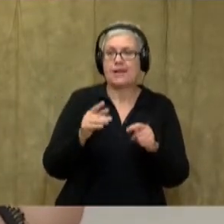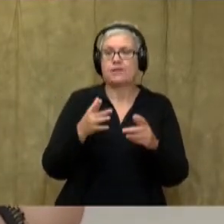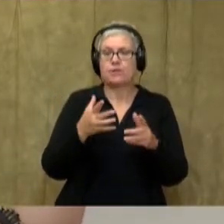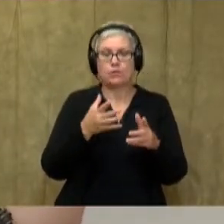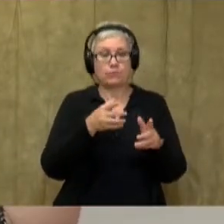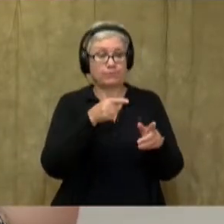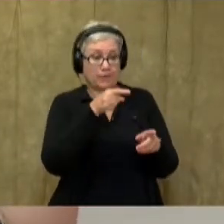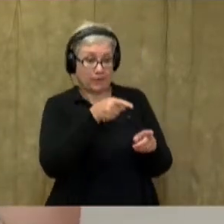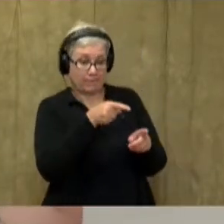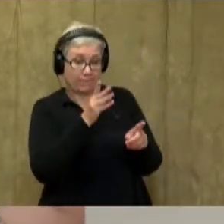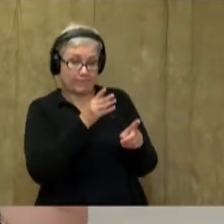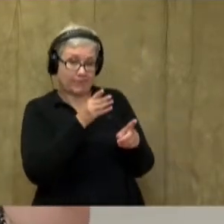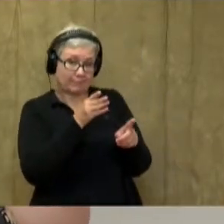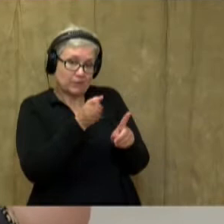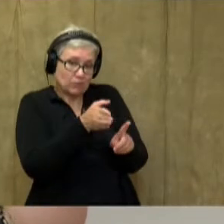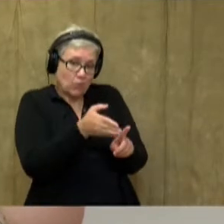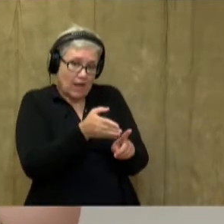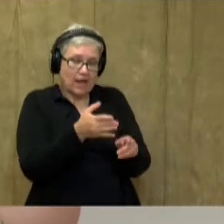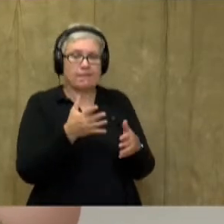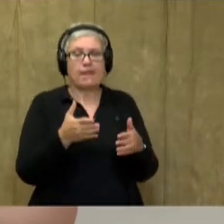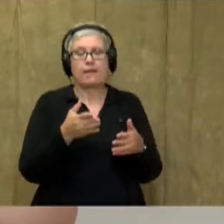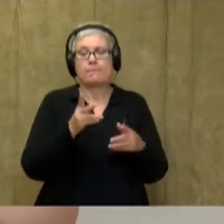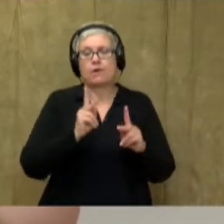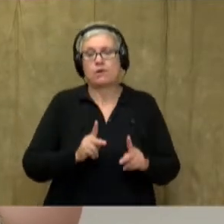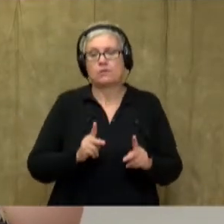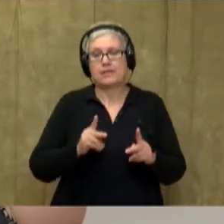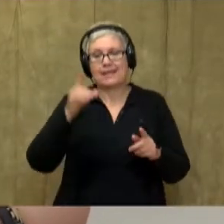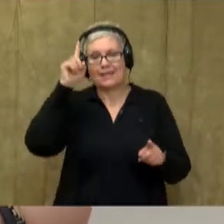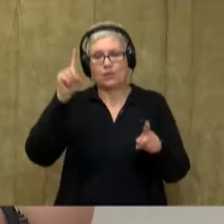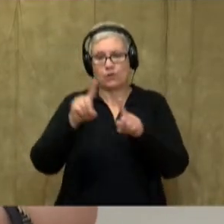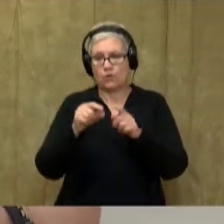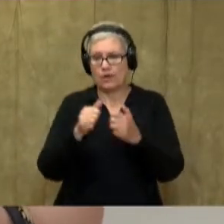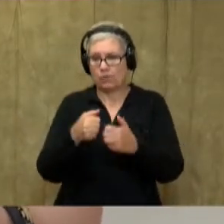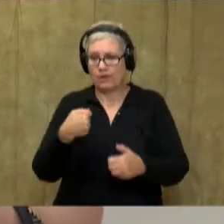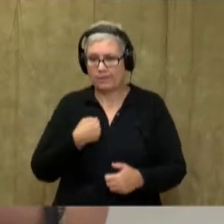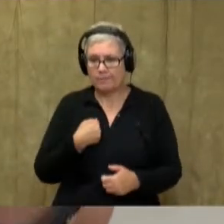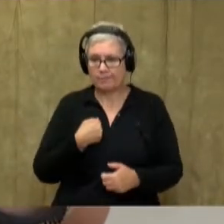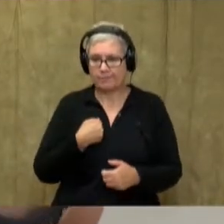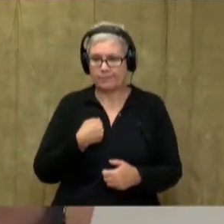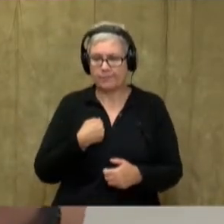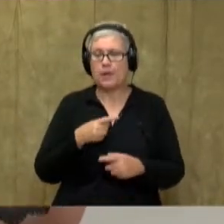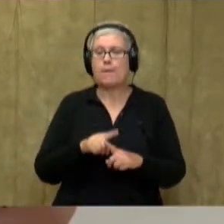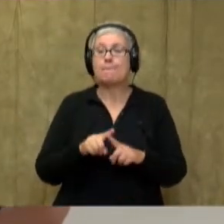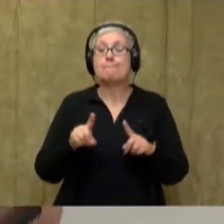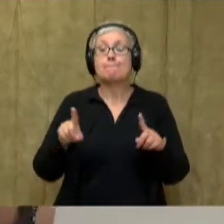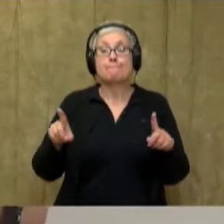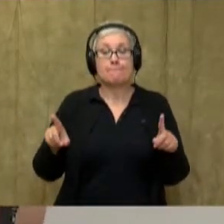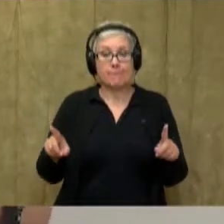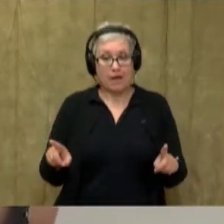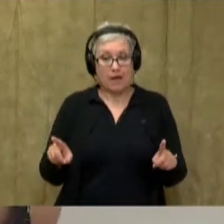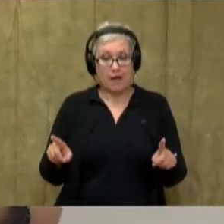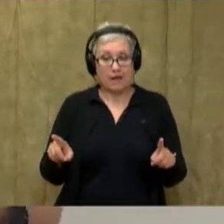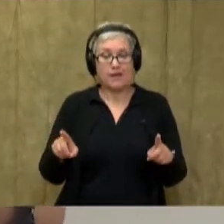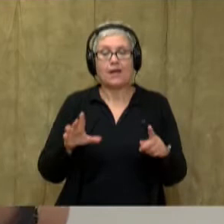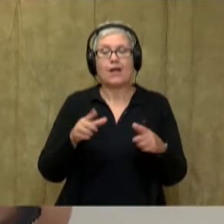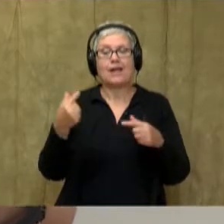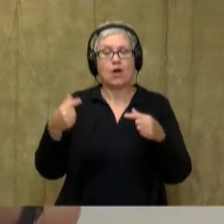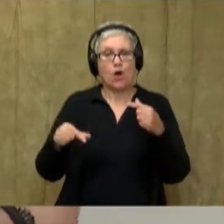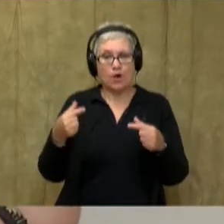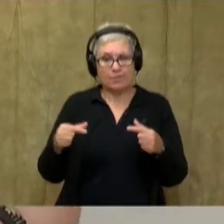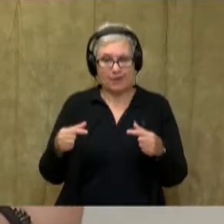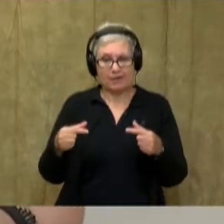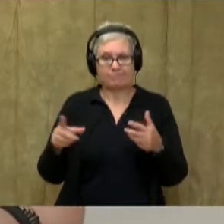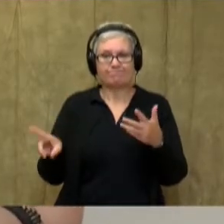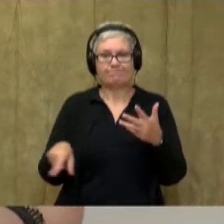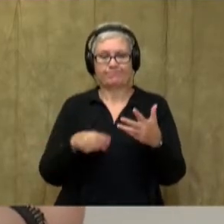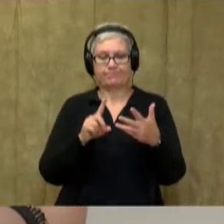you, but argument bumps that up a little bit with one really important part, and that is